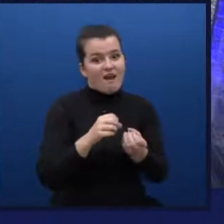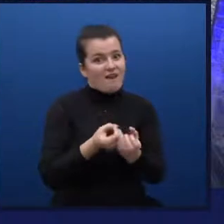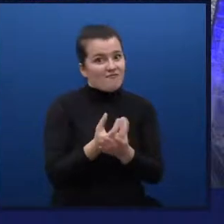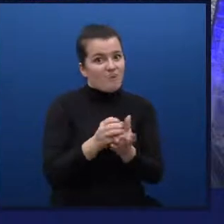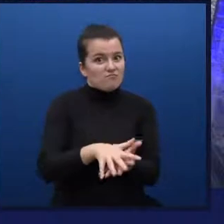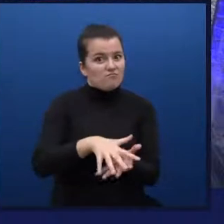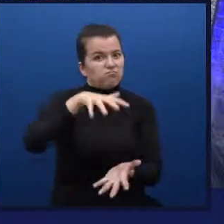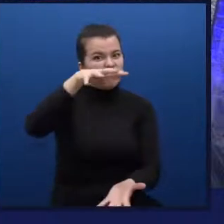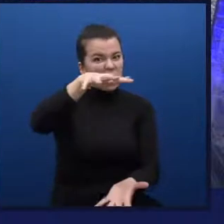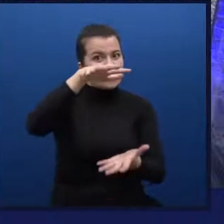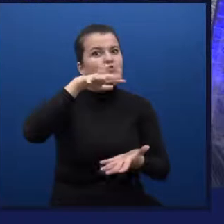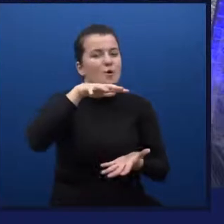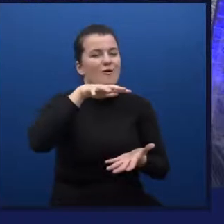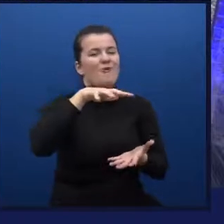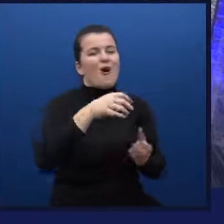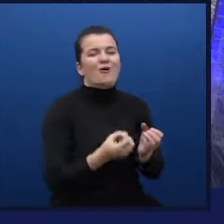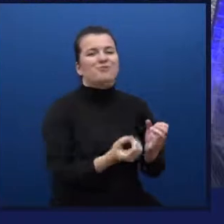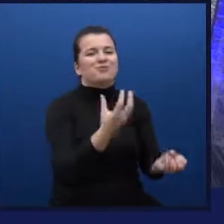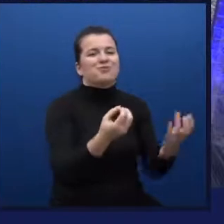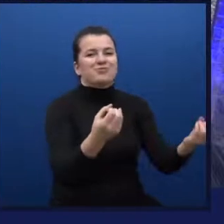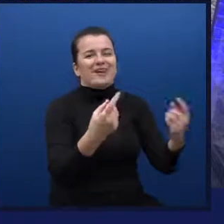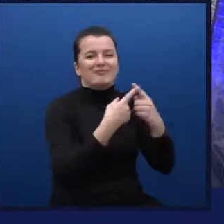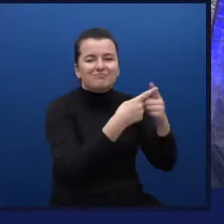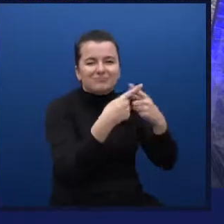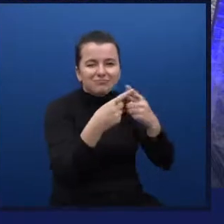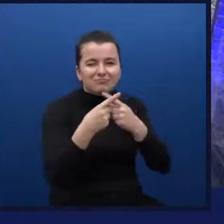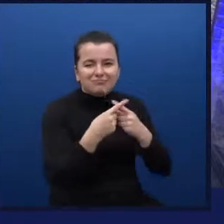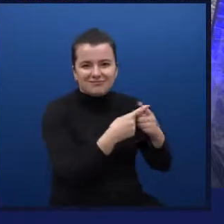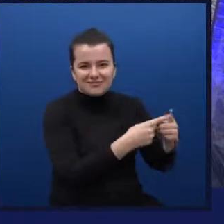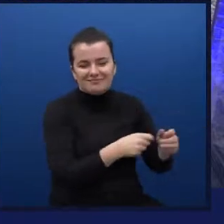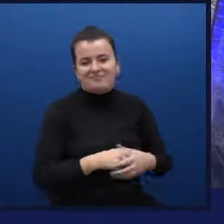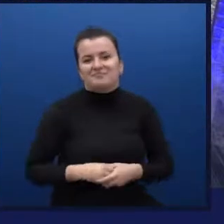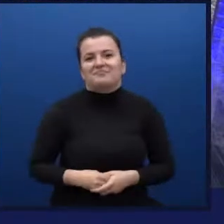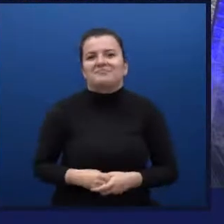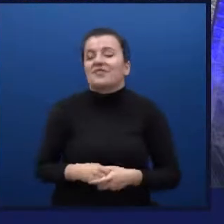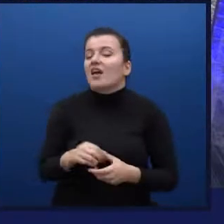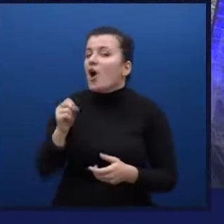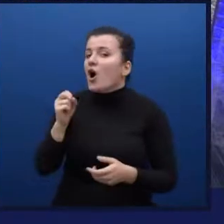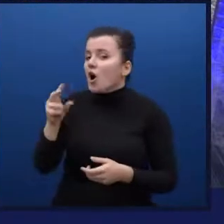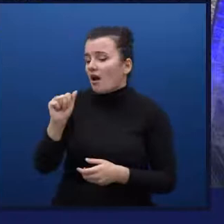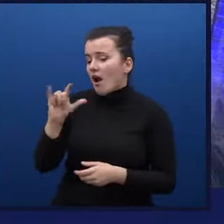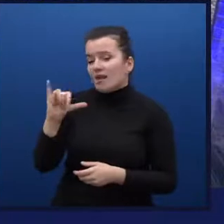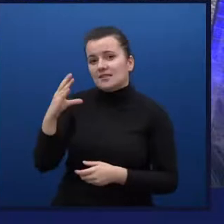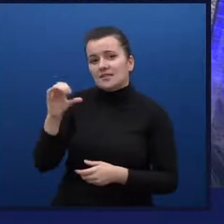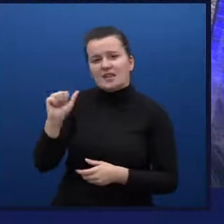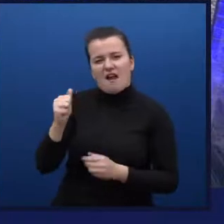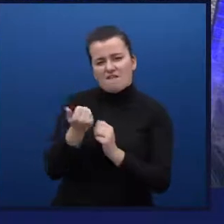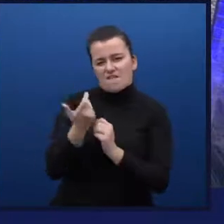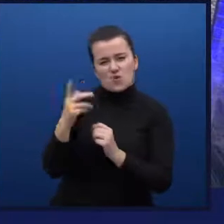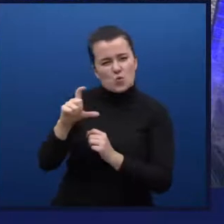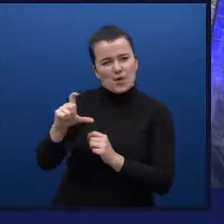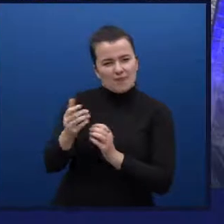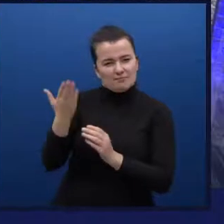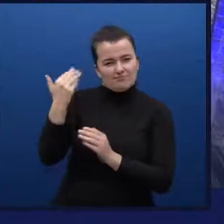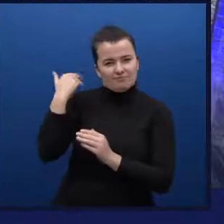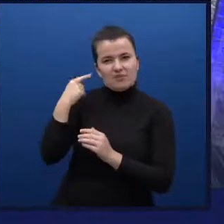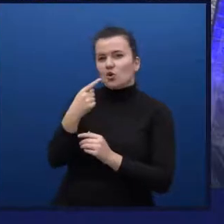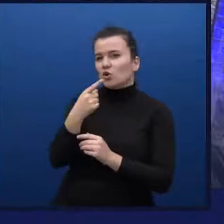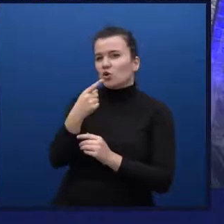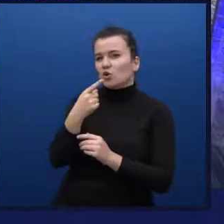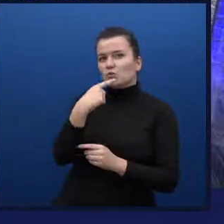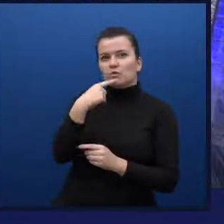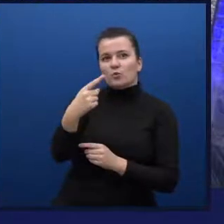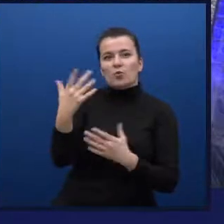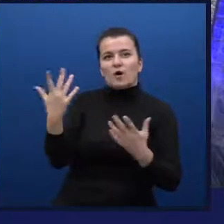Uh-huh. So Alicia, going back to the conversation that we had a few weeks ago, you wanted more windows and